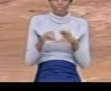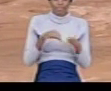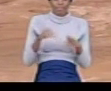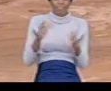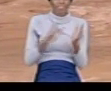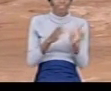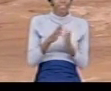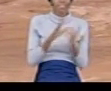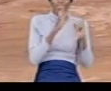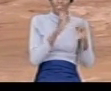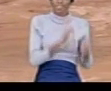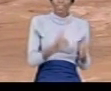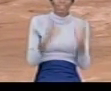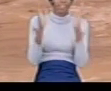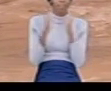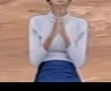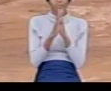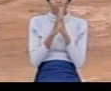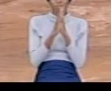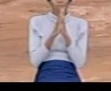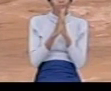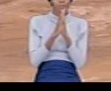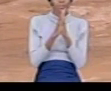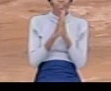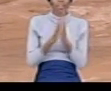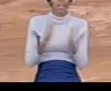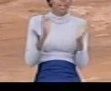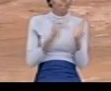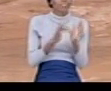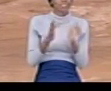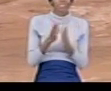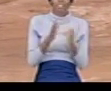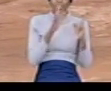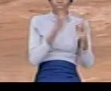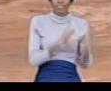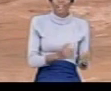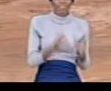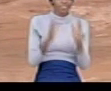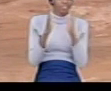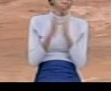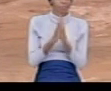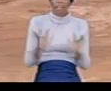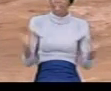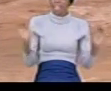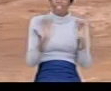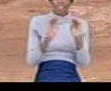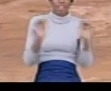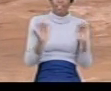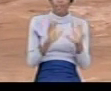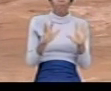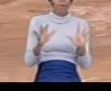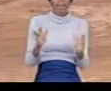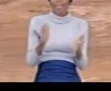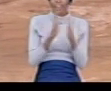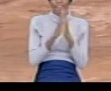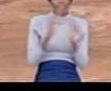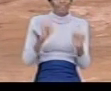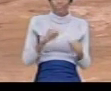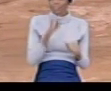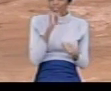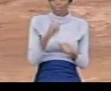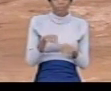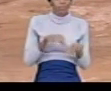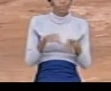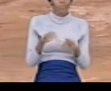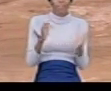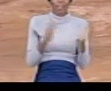answers prayers, nothing prayer cannot do. Jesus answers prayers, nothing prayer cannot